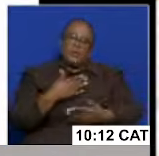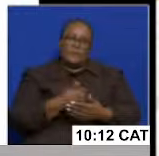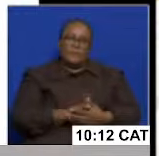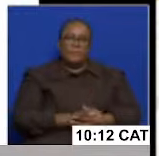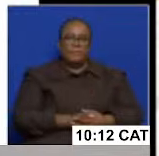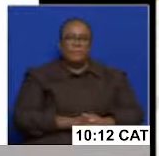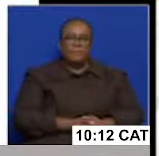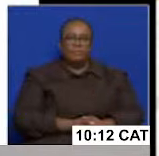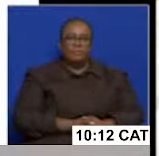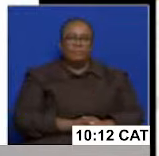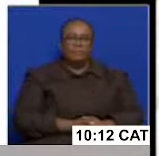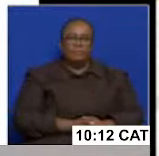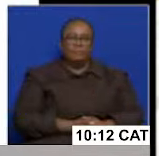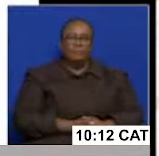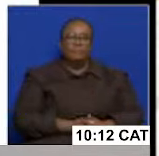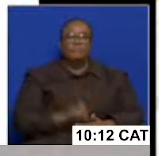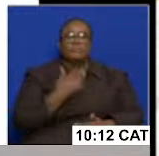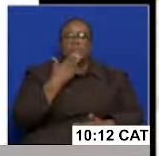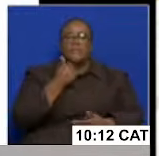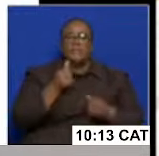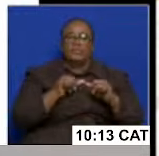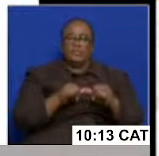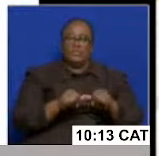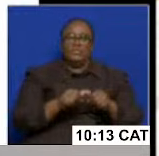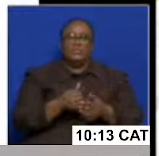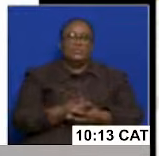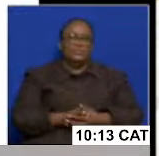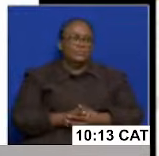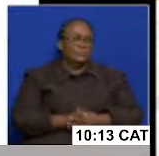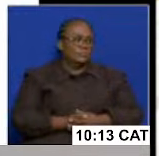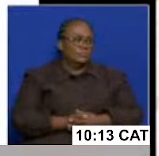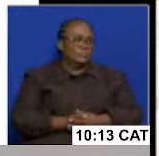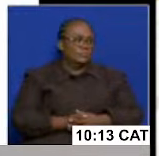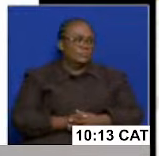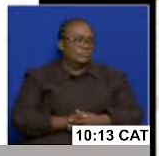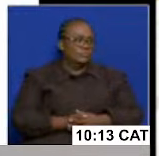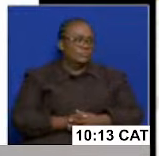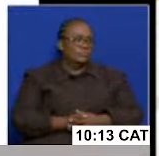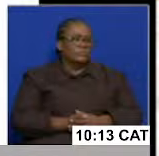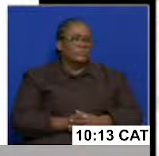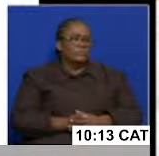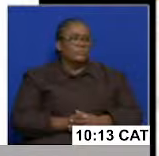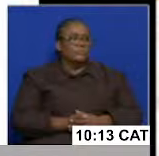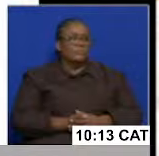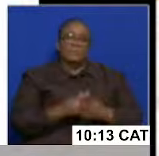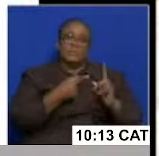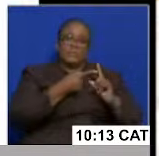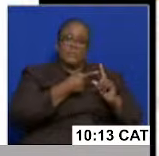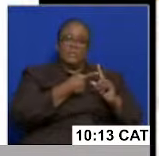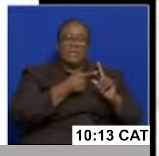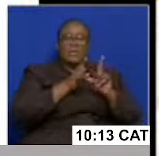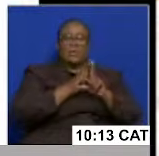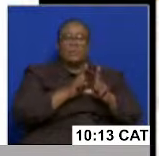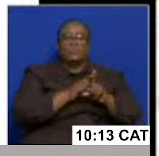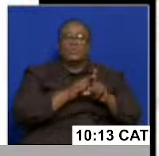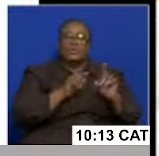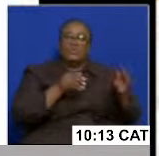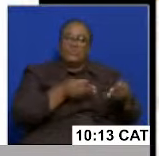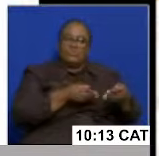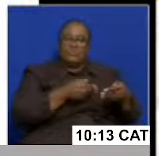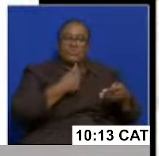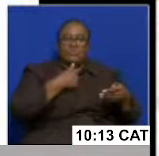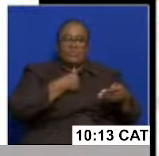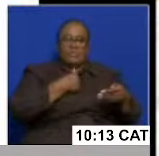Please continue. Mr. Mkwanazi, okay. Mr. Mkwanazi also introduced me to a man dressed in plain clothes,